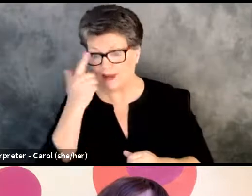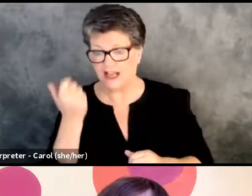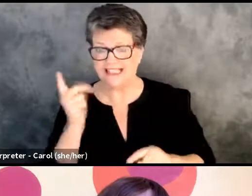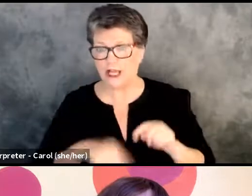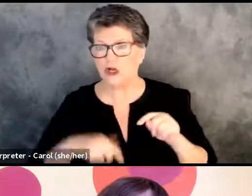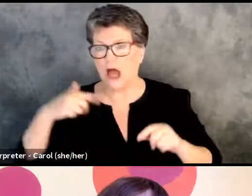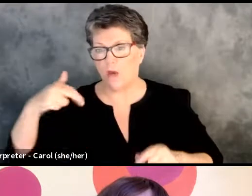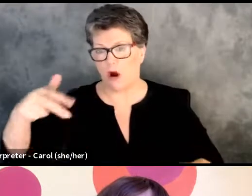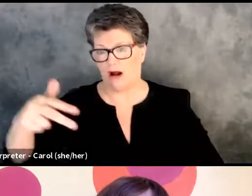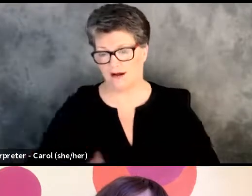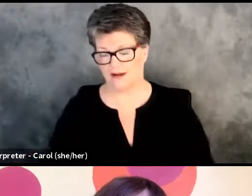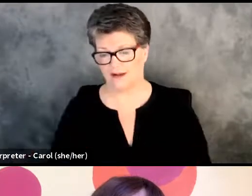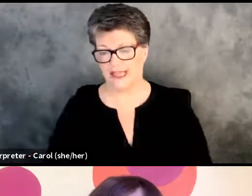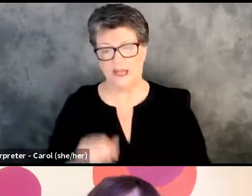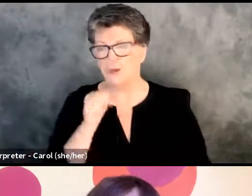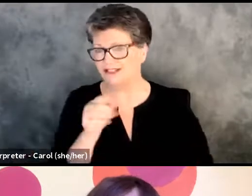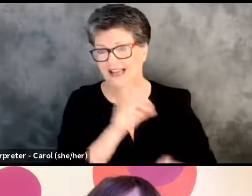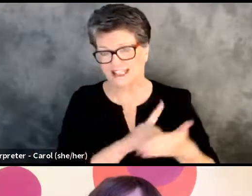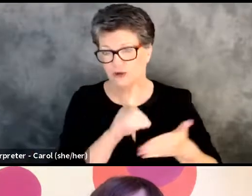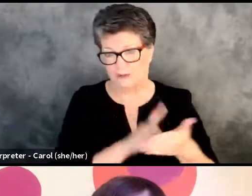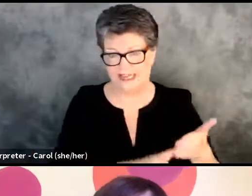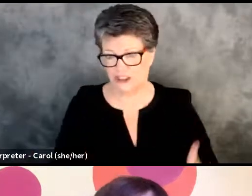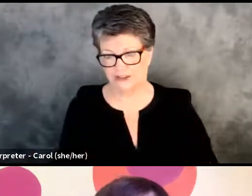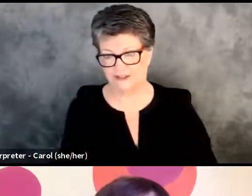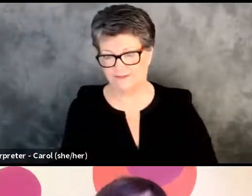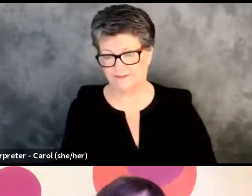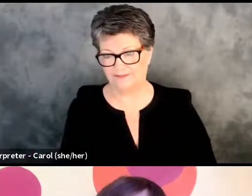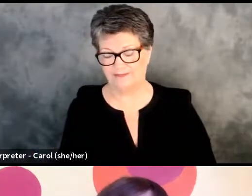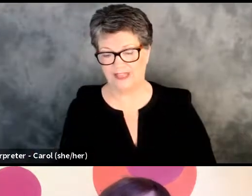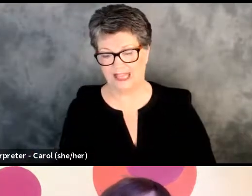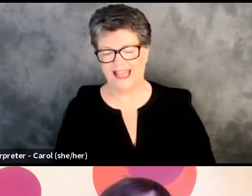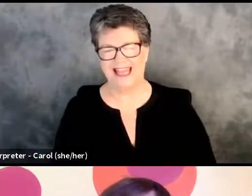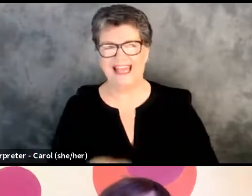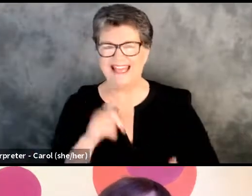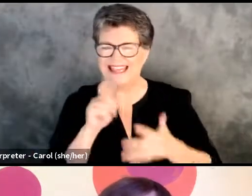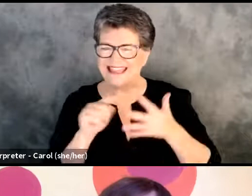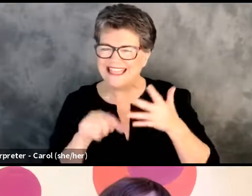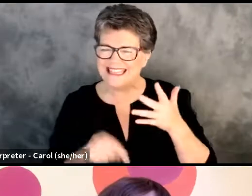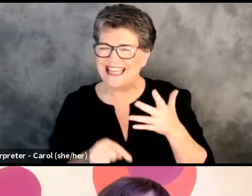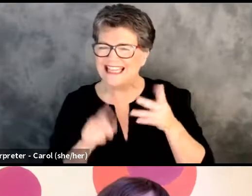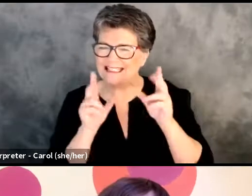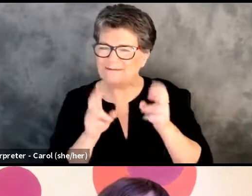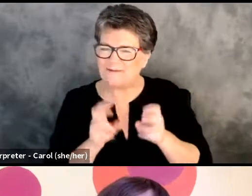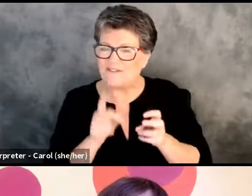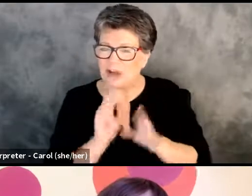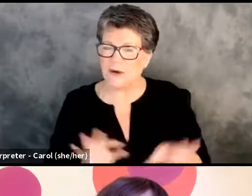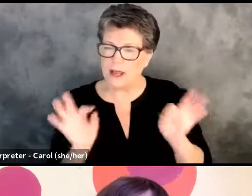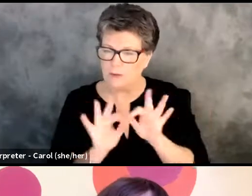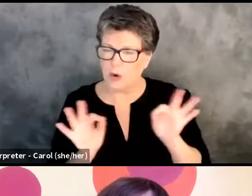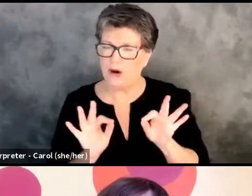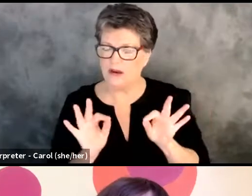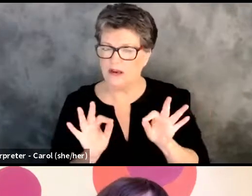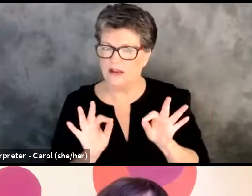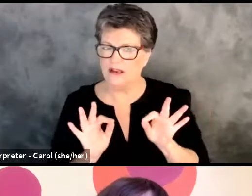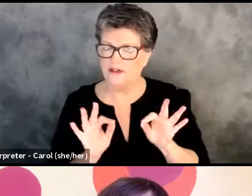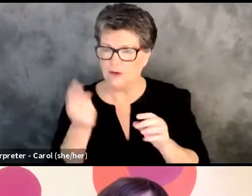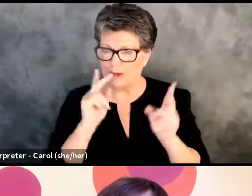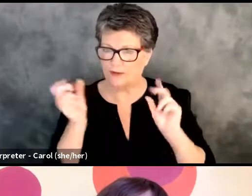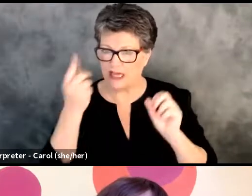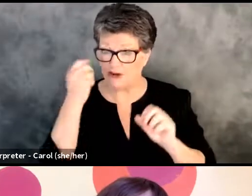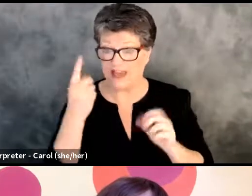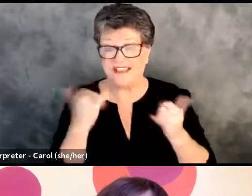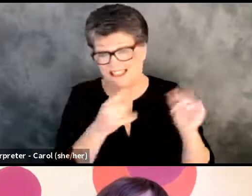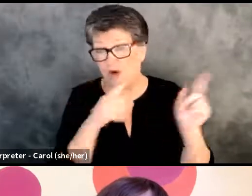walk. It wasn't discrimination. I think these things are very important for people to understand. They still